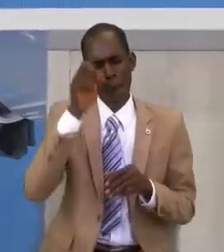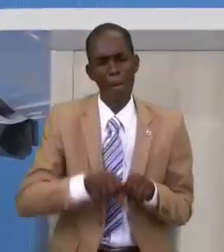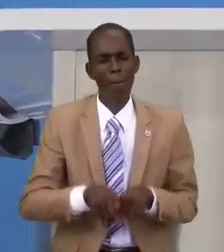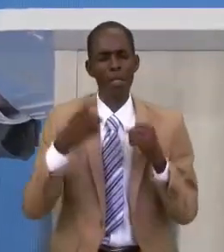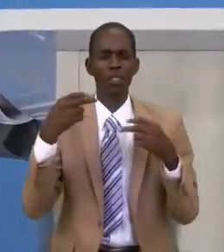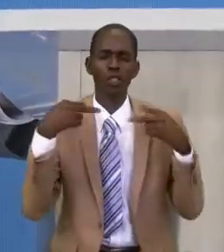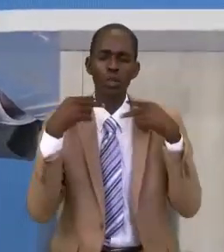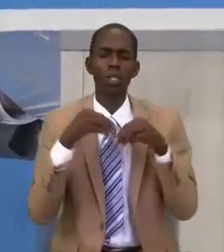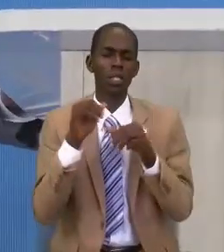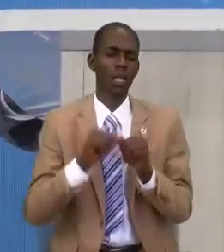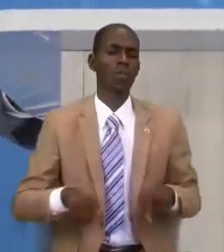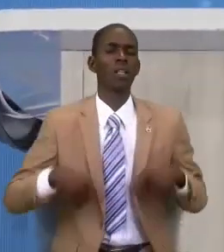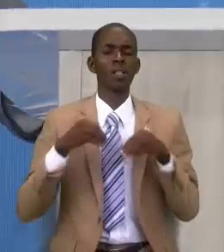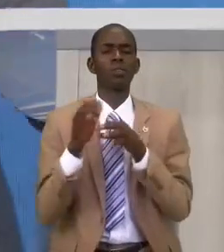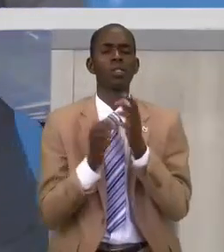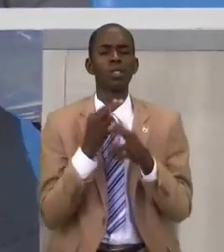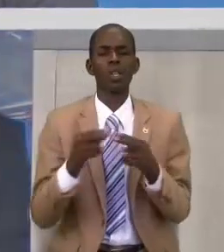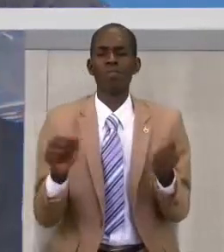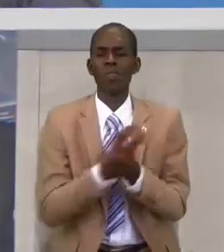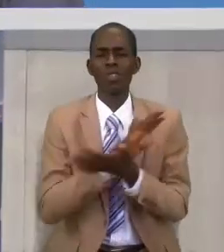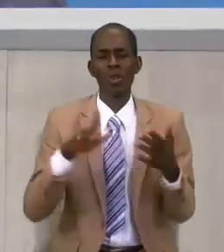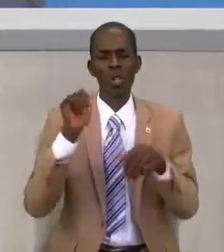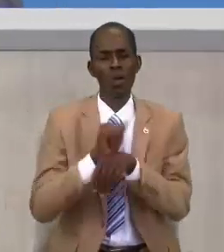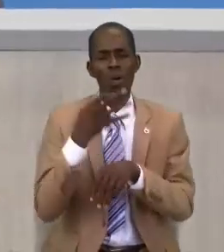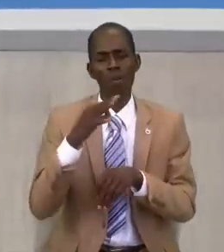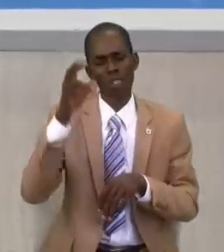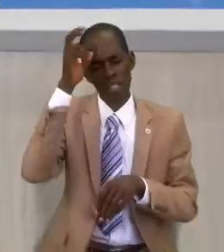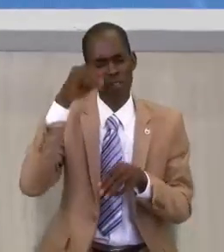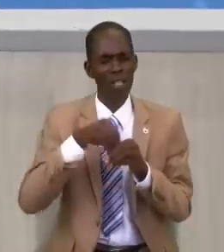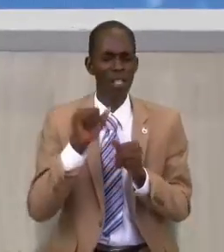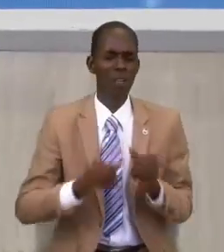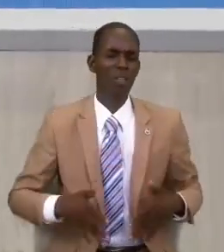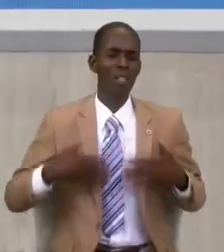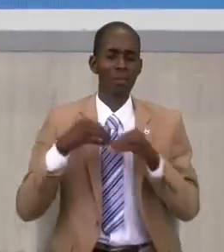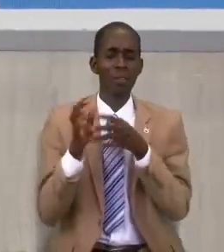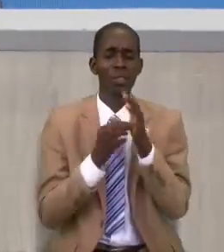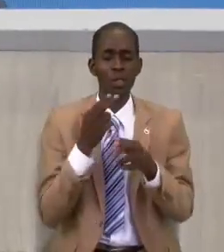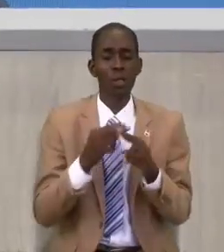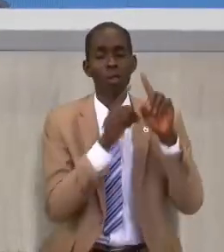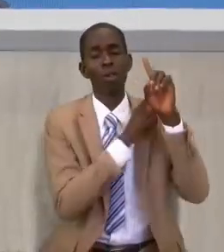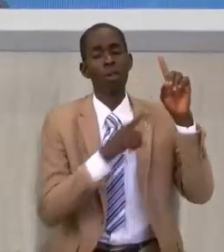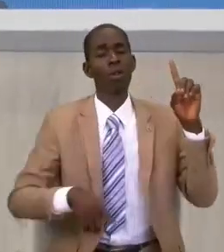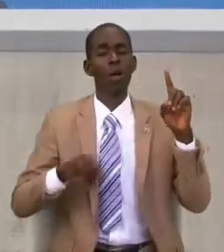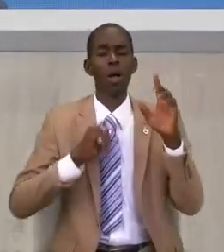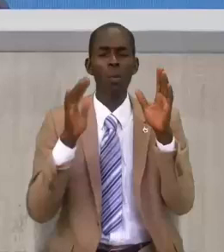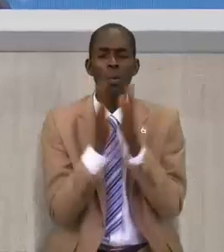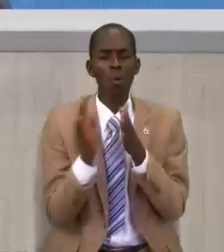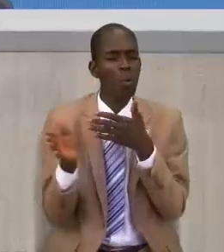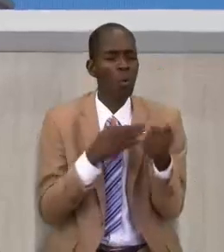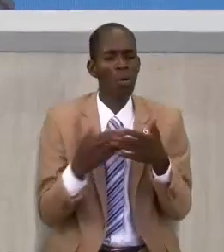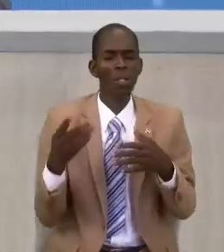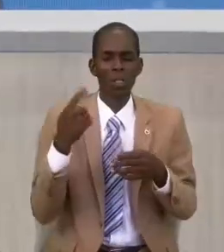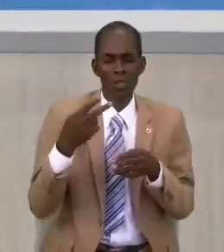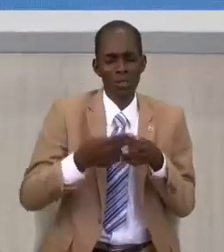of the devil in every life. And Lord, I pray that whatever the name of the sickness and whatever the name of that